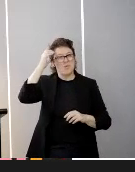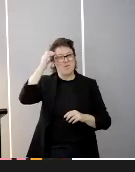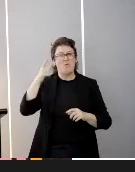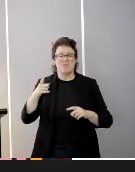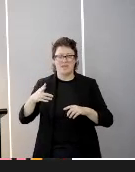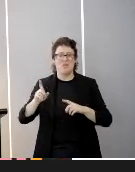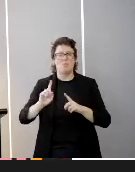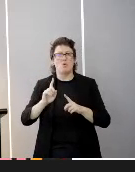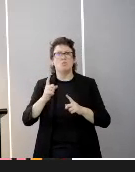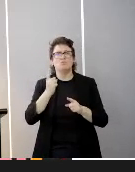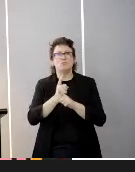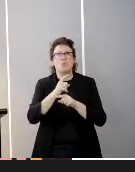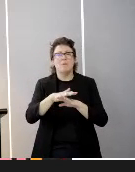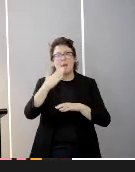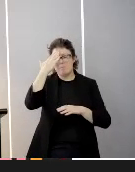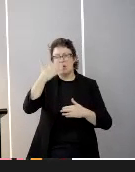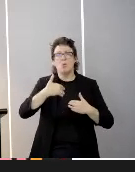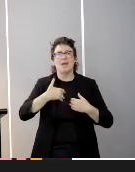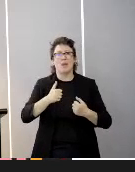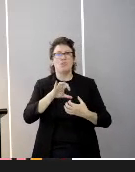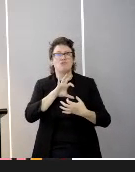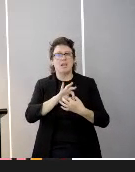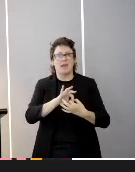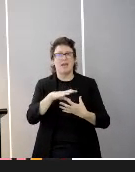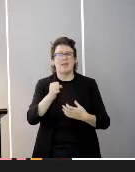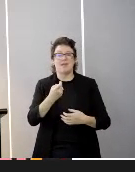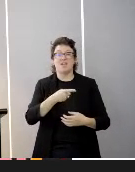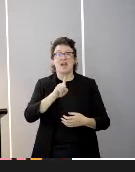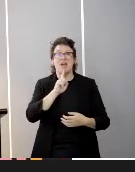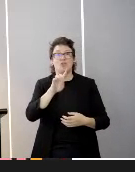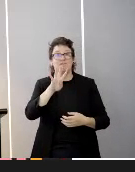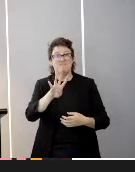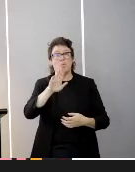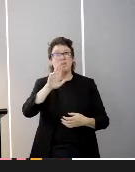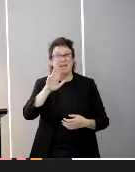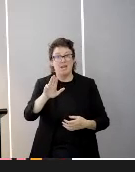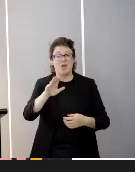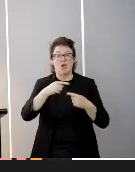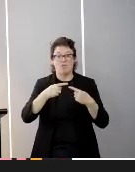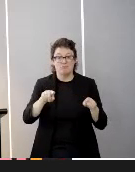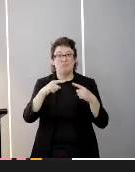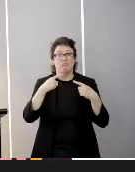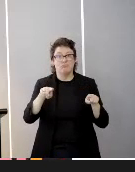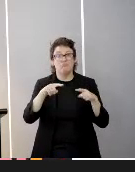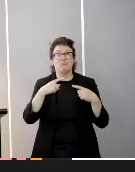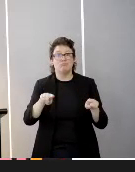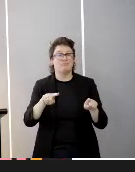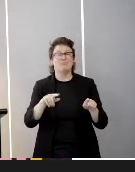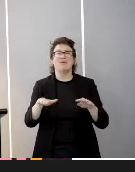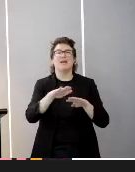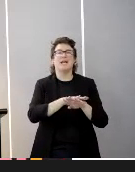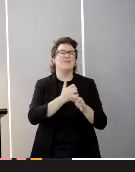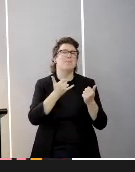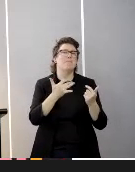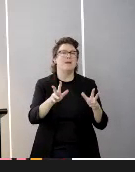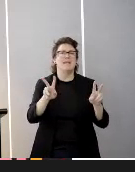series of mental health related issues. They have 149 episodes now, covering a whole range of topics. So the